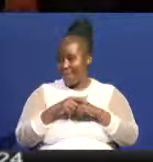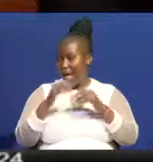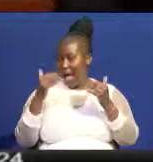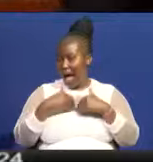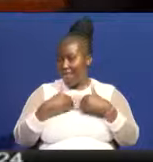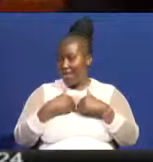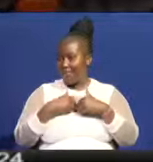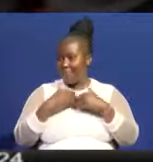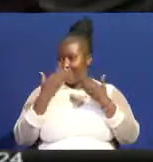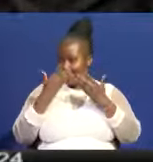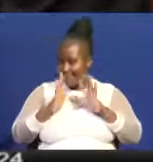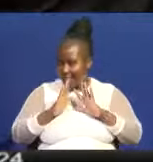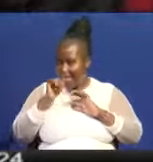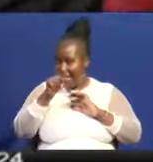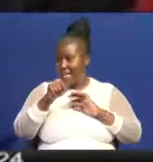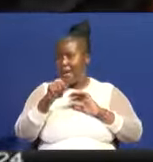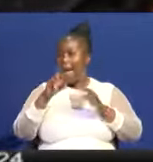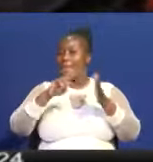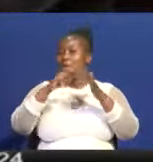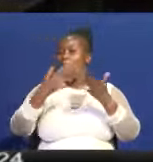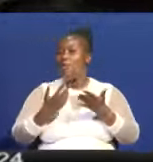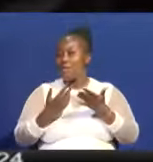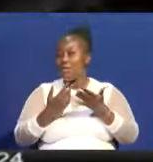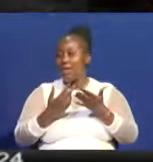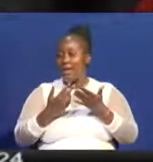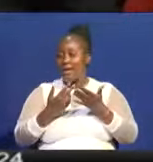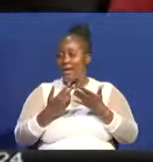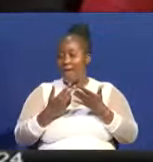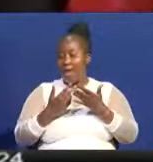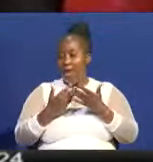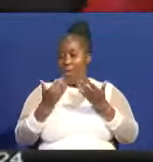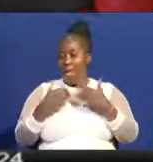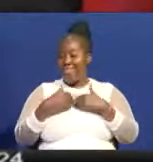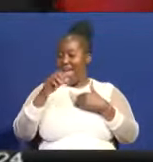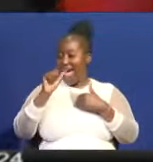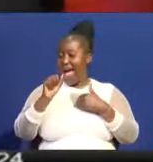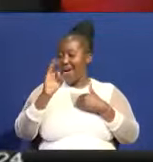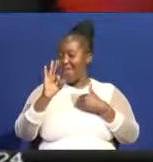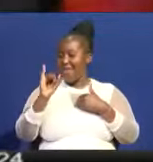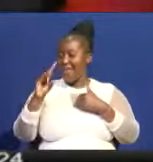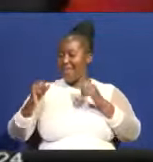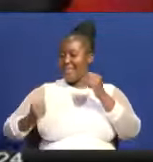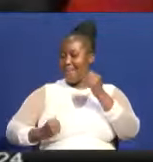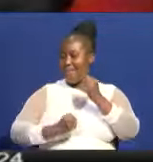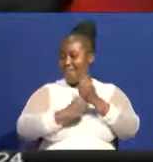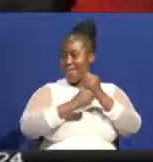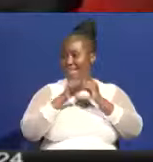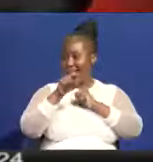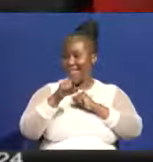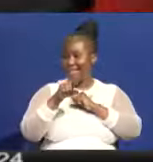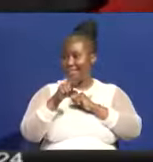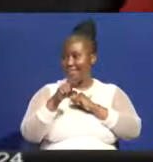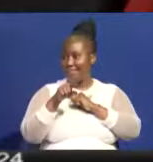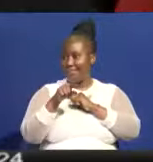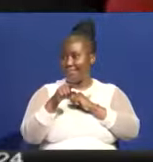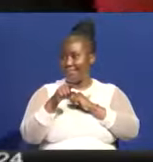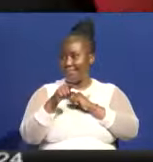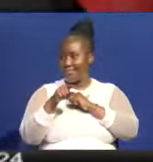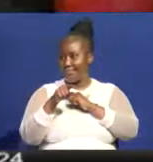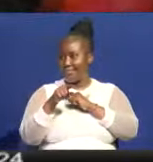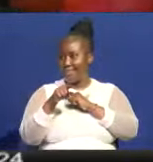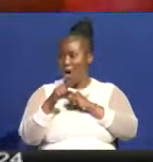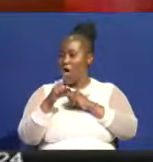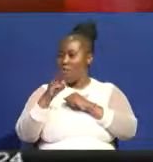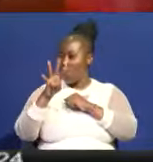Having done so, then it means the affidavit in support is faulty,